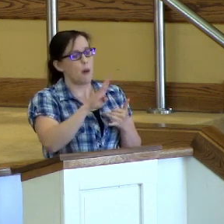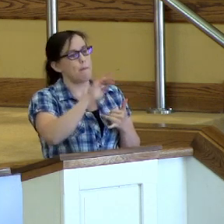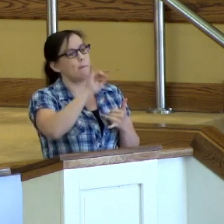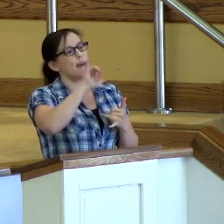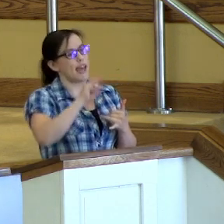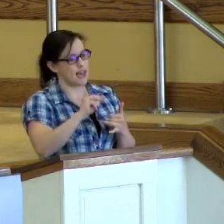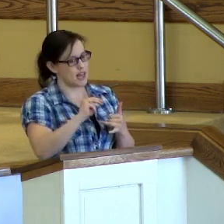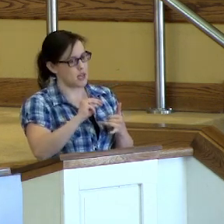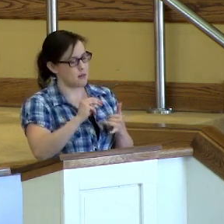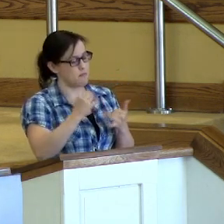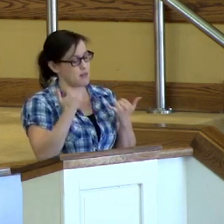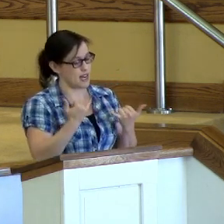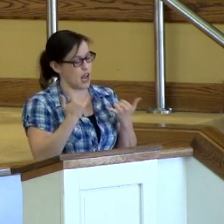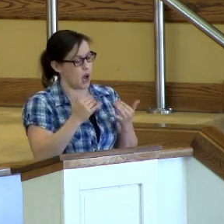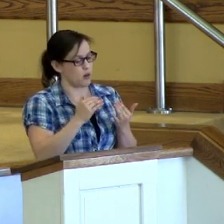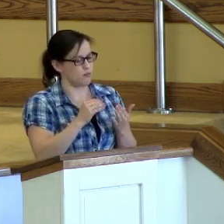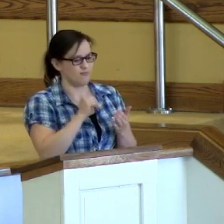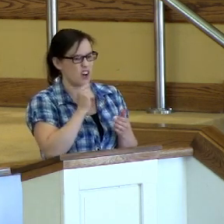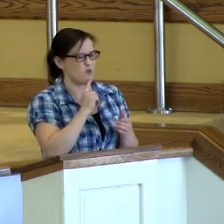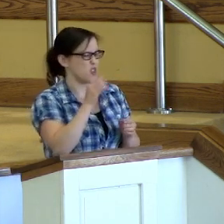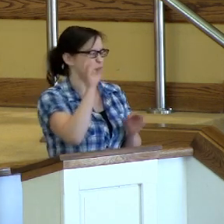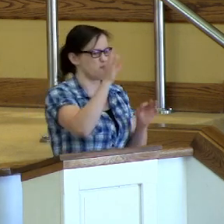a soothsayer.